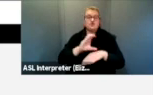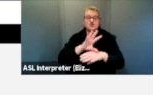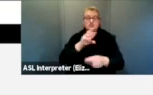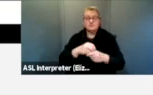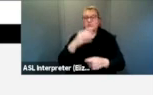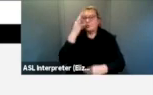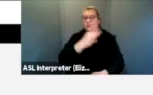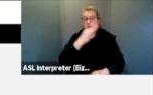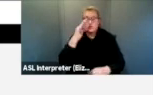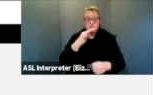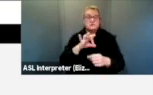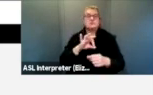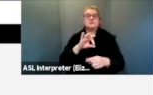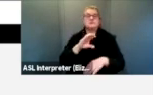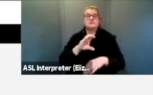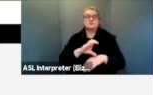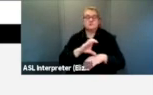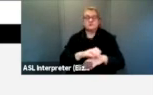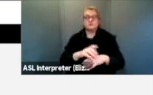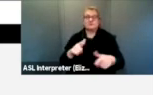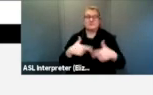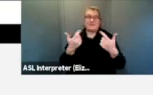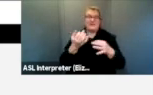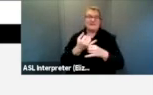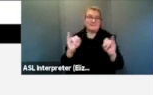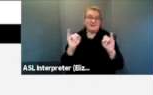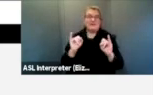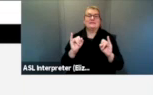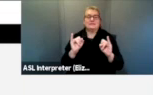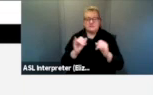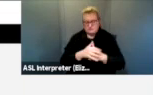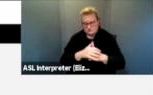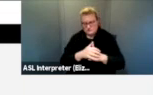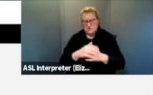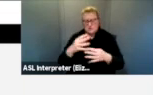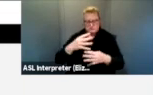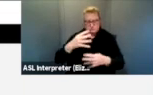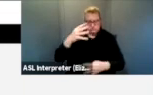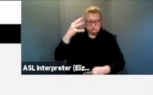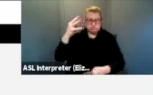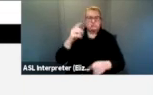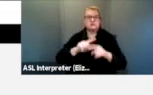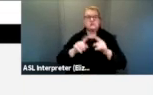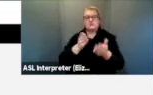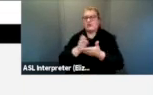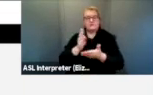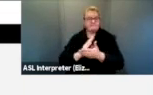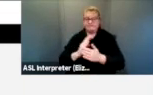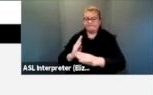church, living independently, among many other duties and rights. So this is